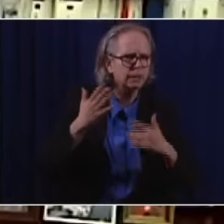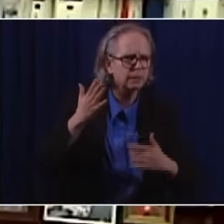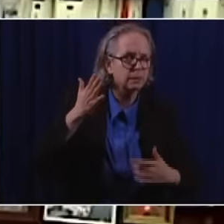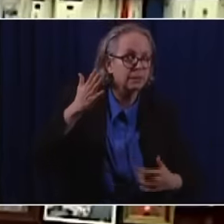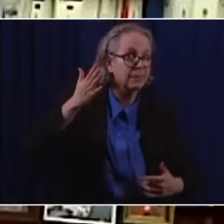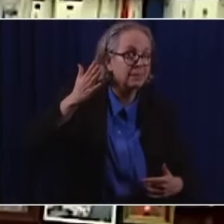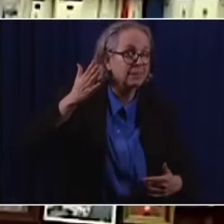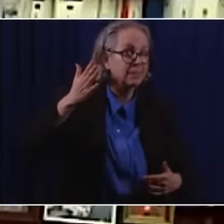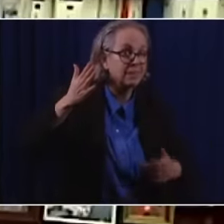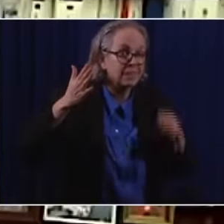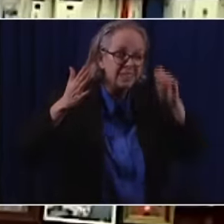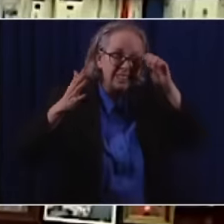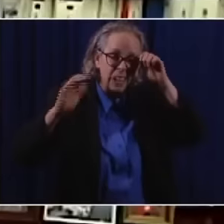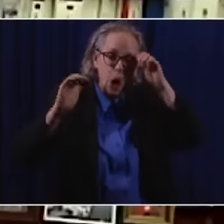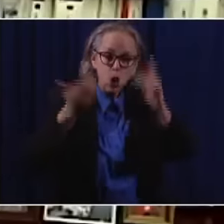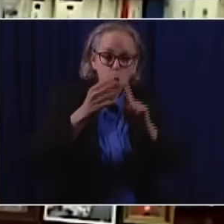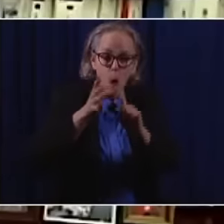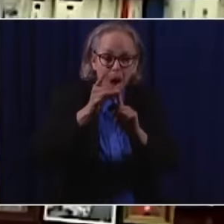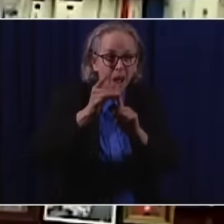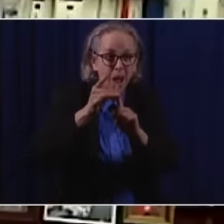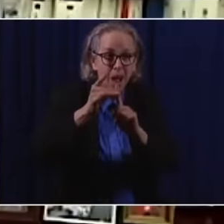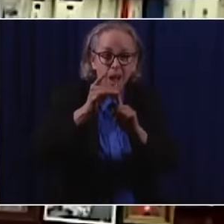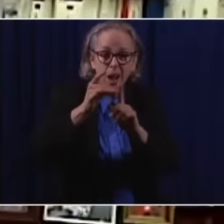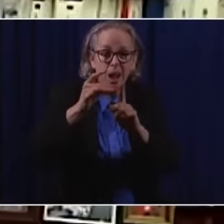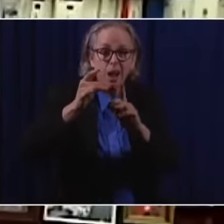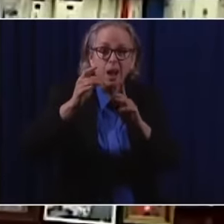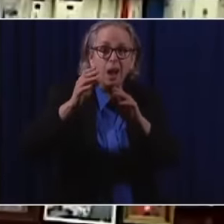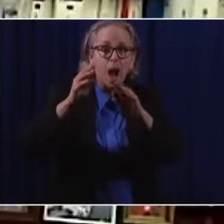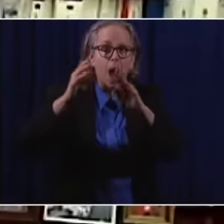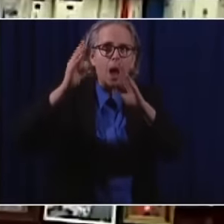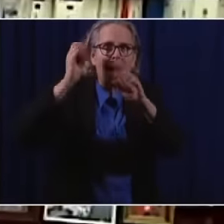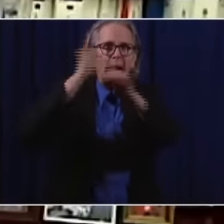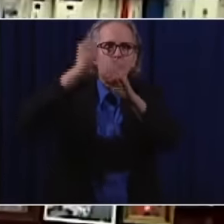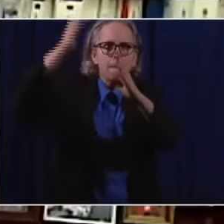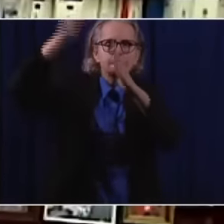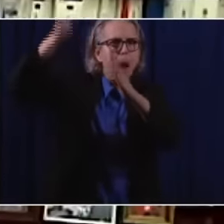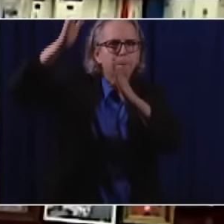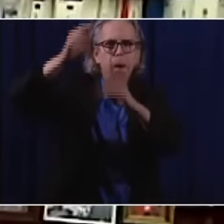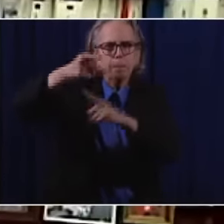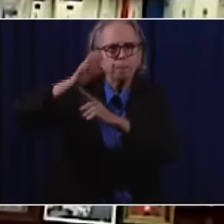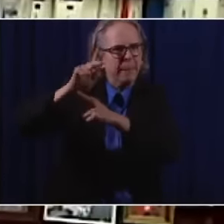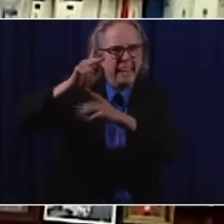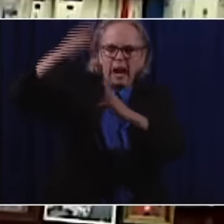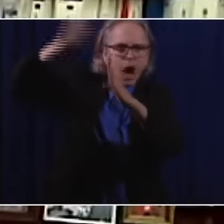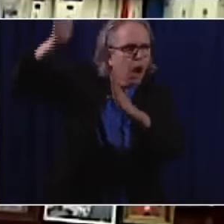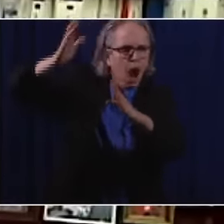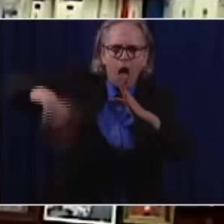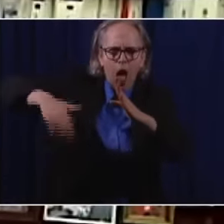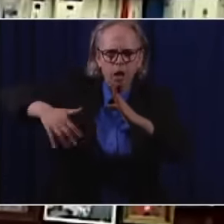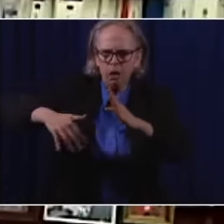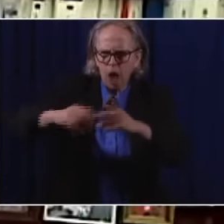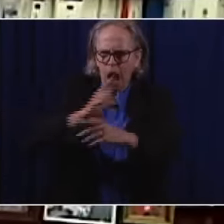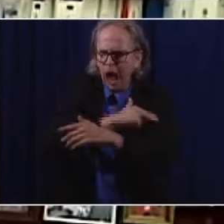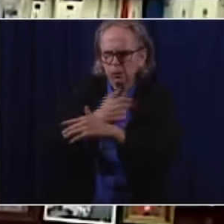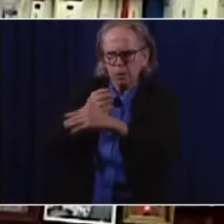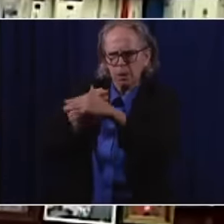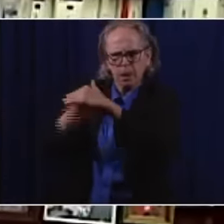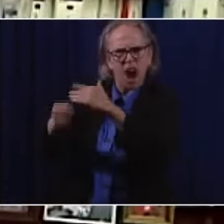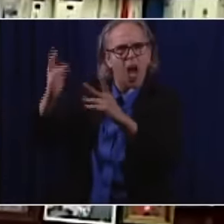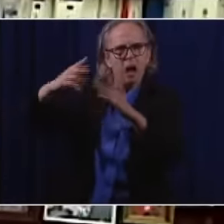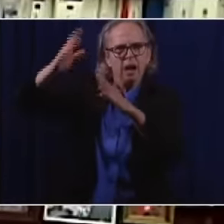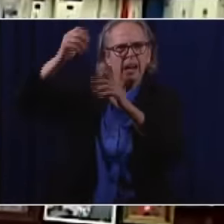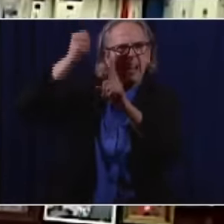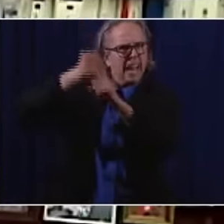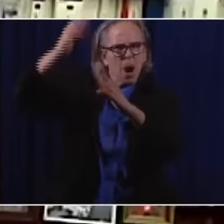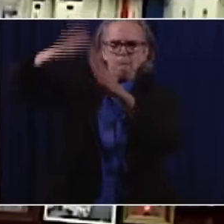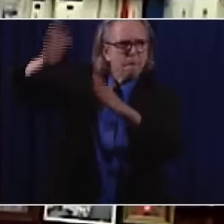number of hospitalizations peak. And until we know where the peak of that curve is, it's a little anxiety provoking to say if we got to